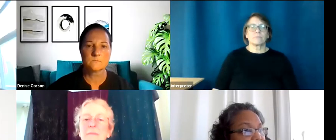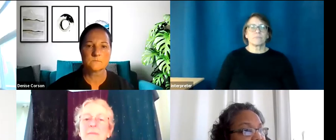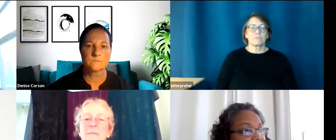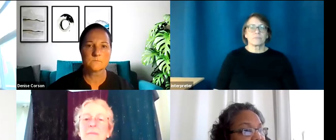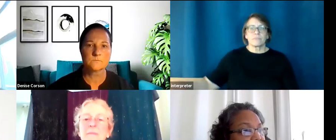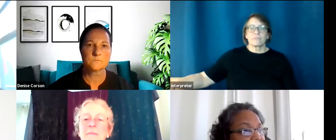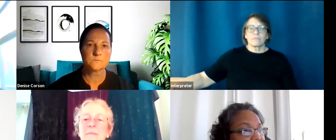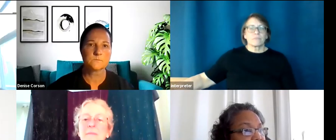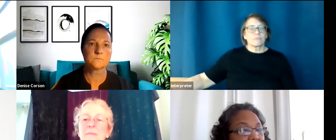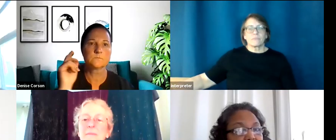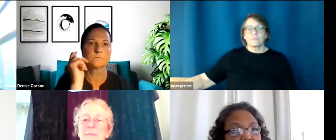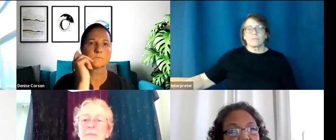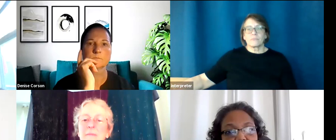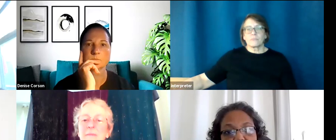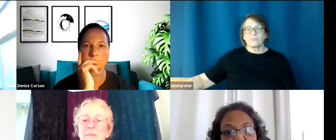Thank you.